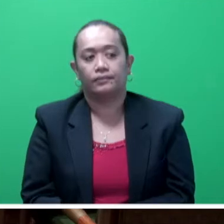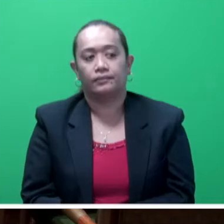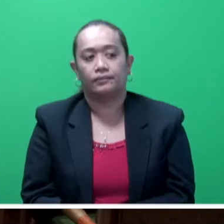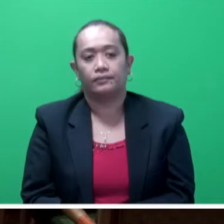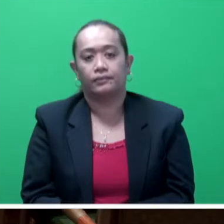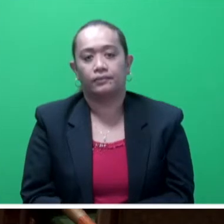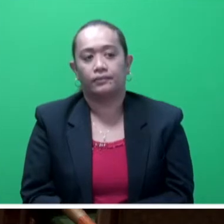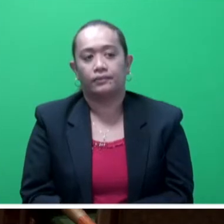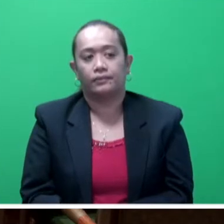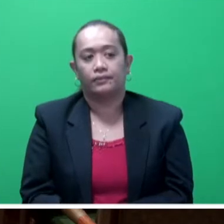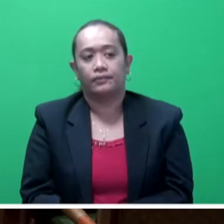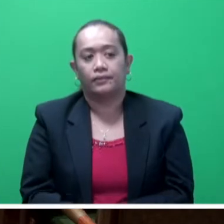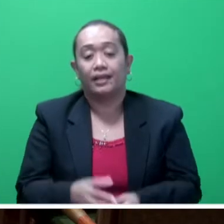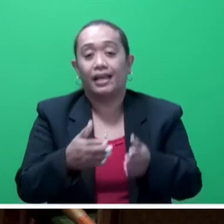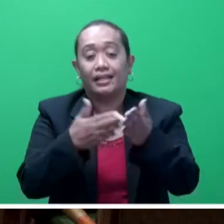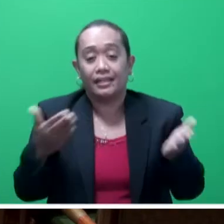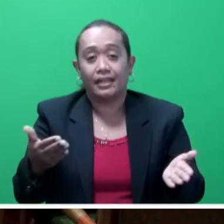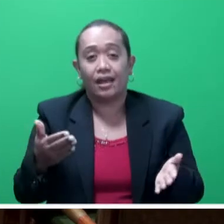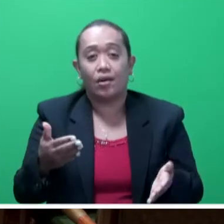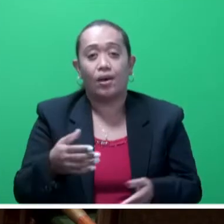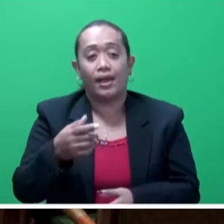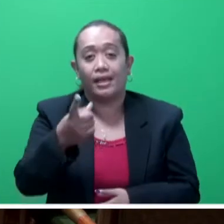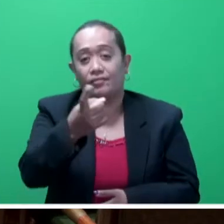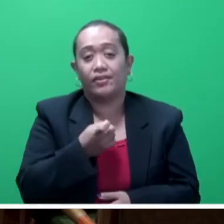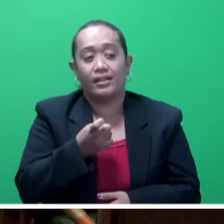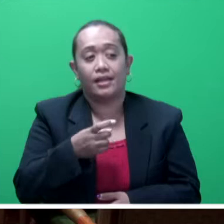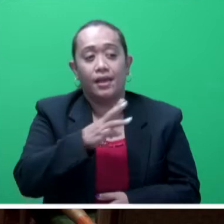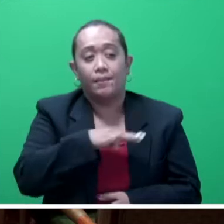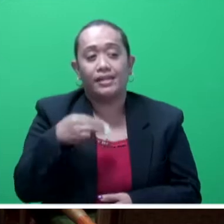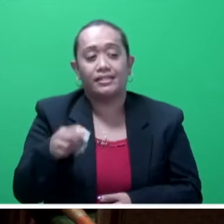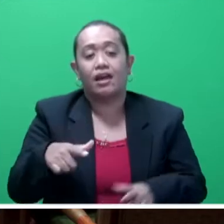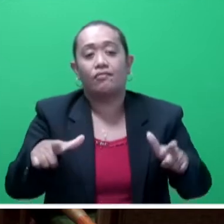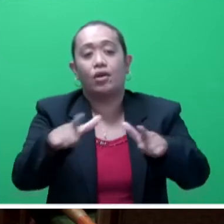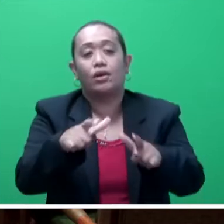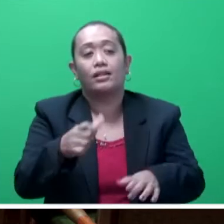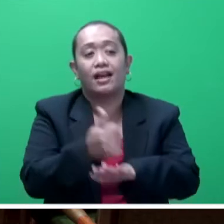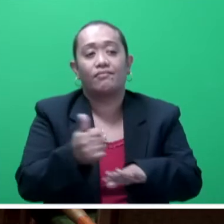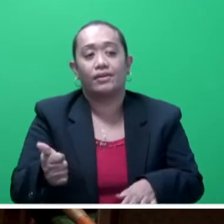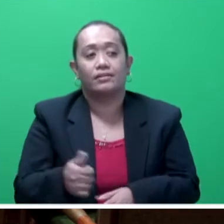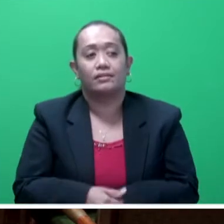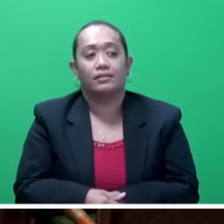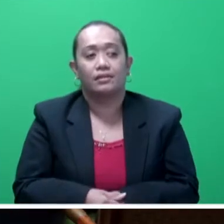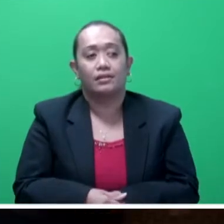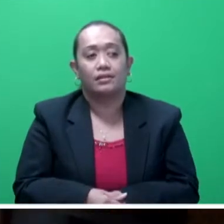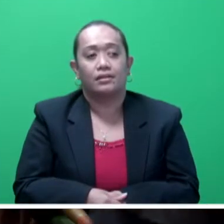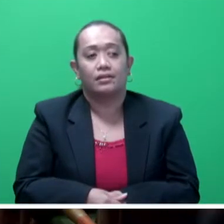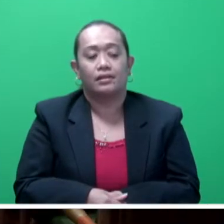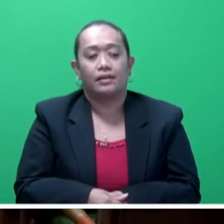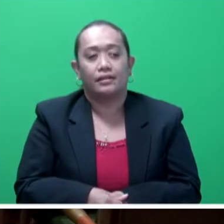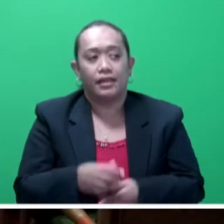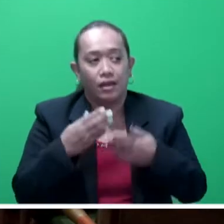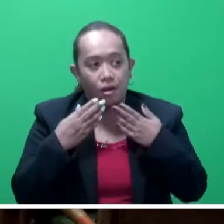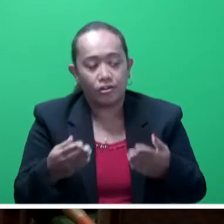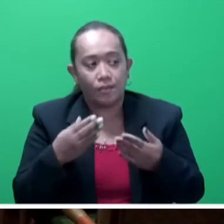I call on the Minister for Local Government, Housing and Community Development, the Honourable Premila Kumar. You have the floor,